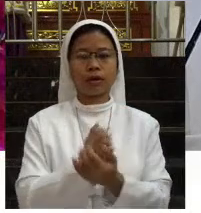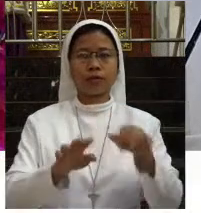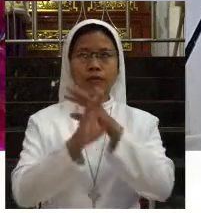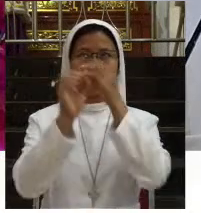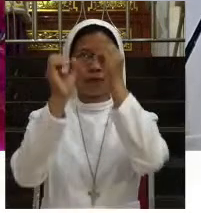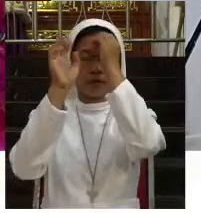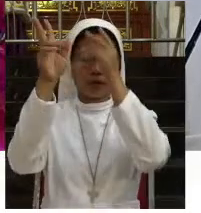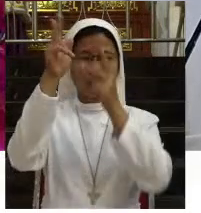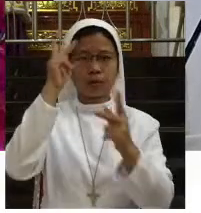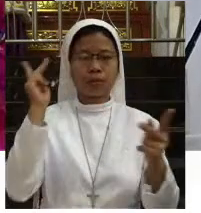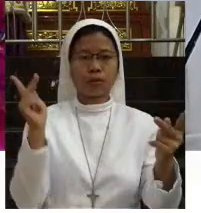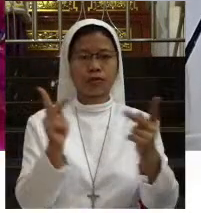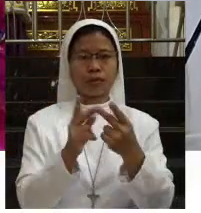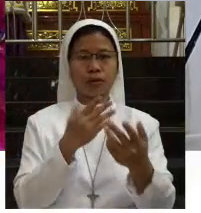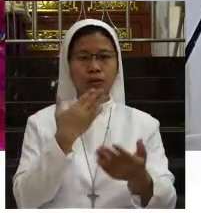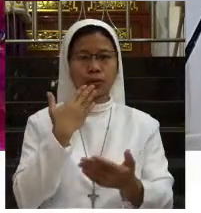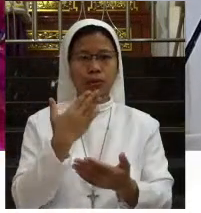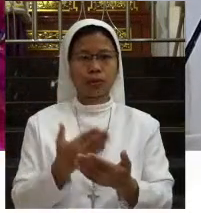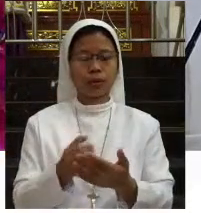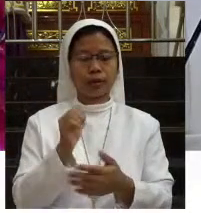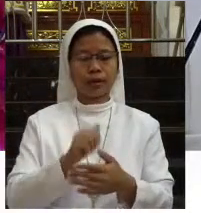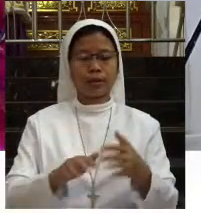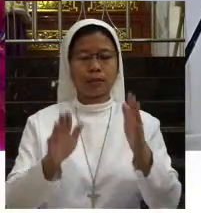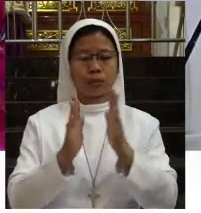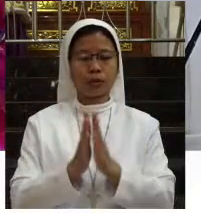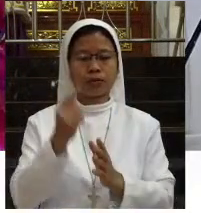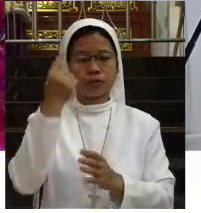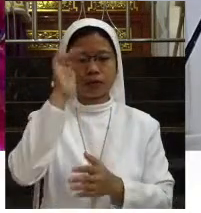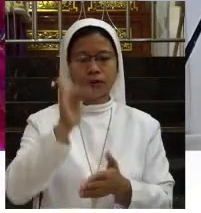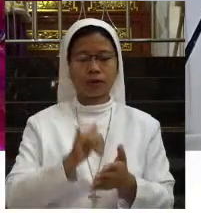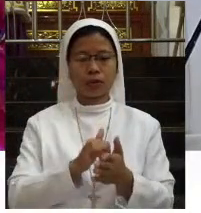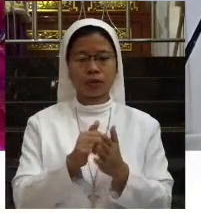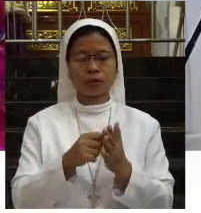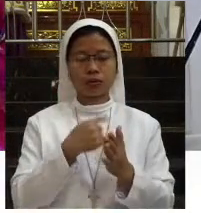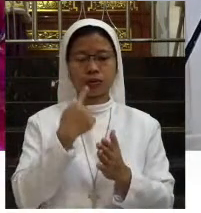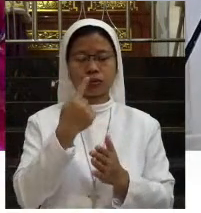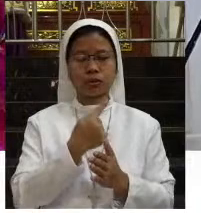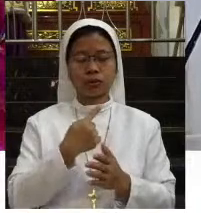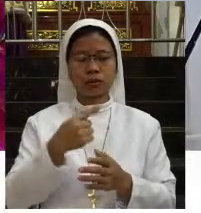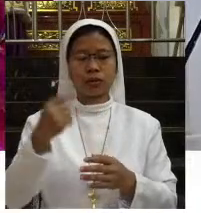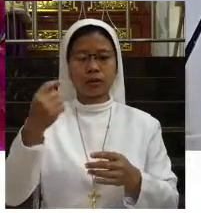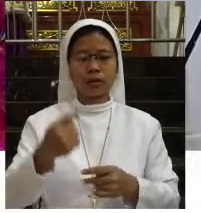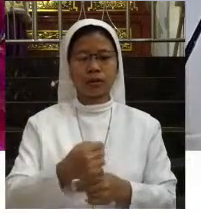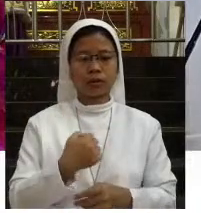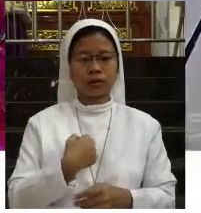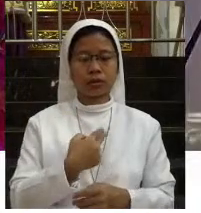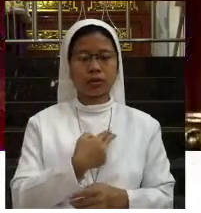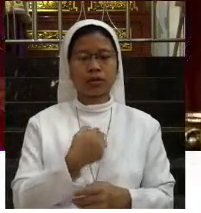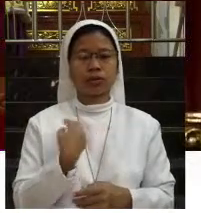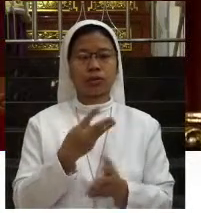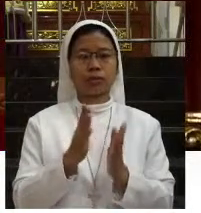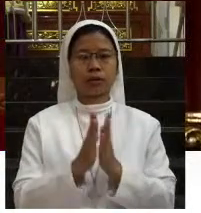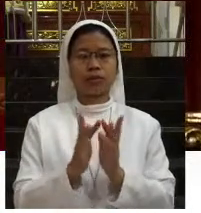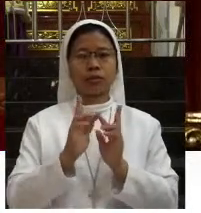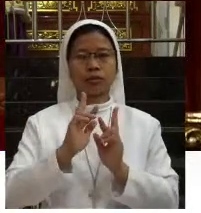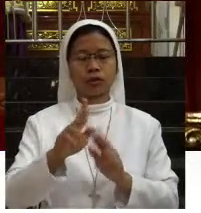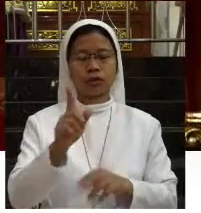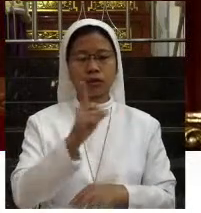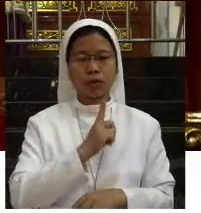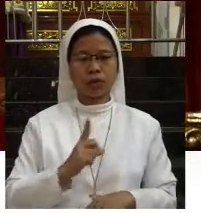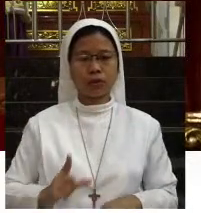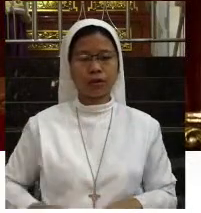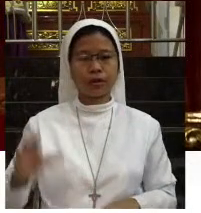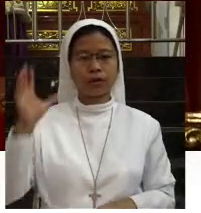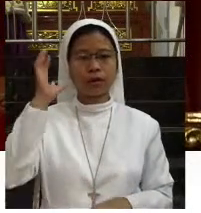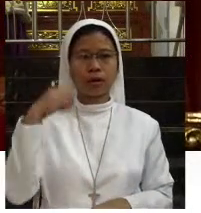by loving our enemies and praying for those who persecute us. We pray. Lord, hear our